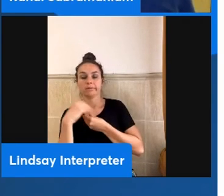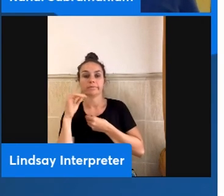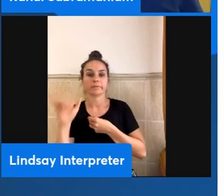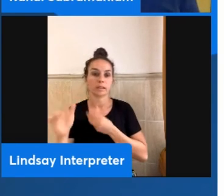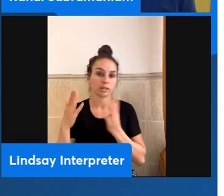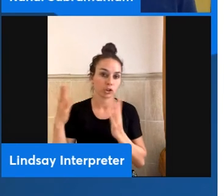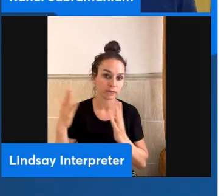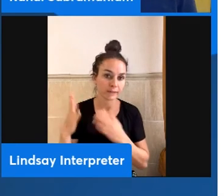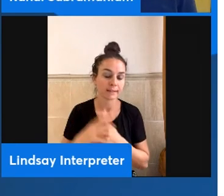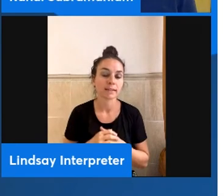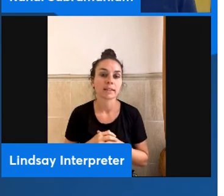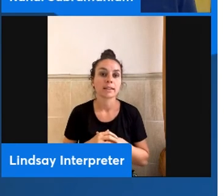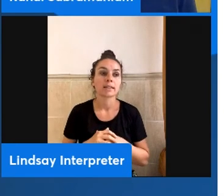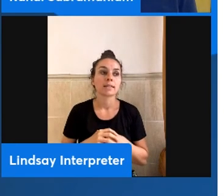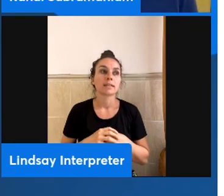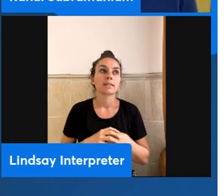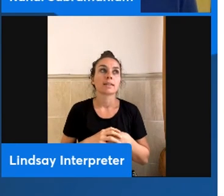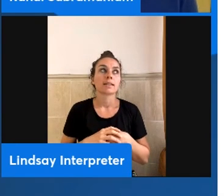service,